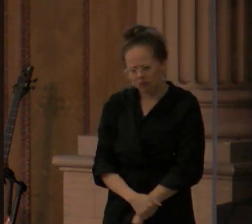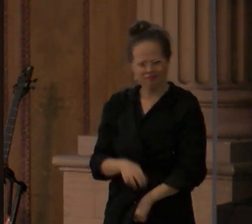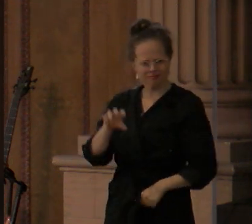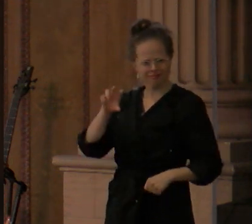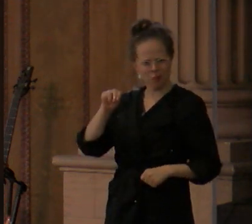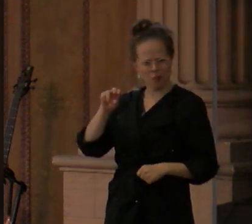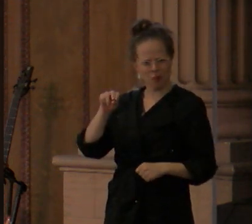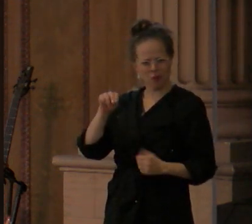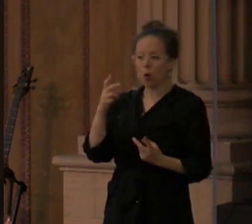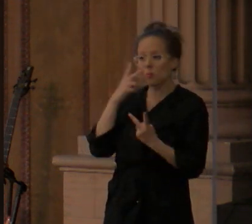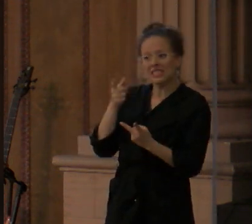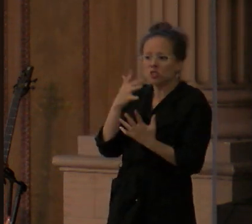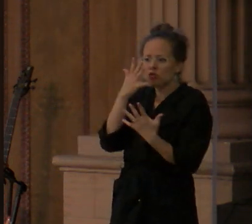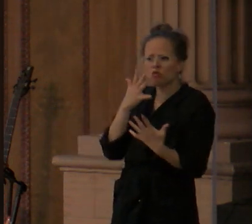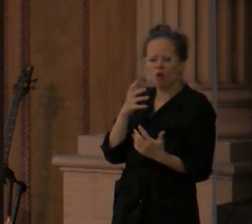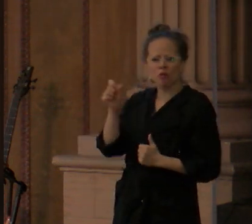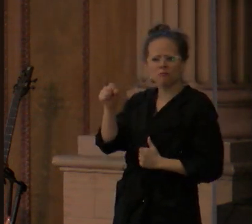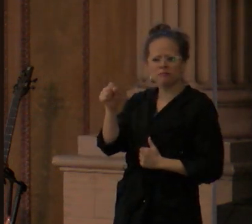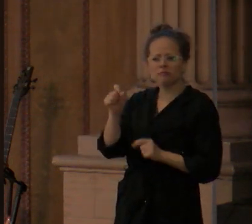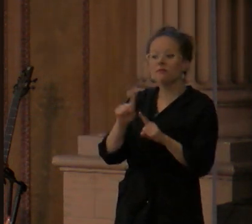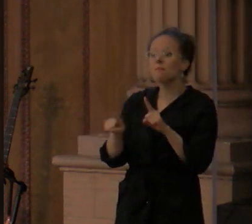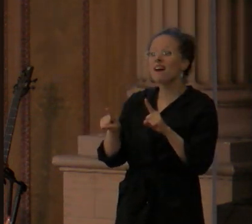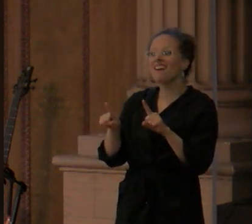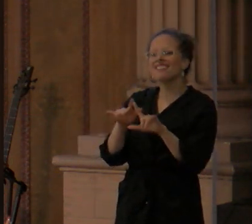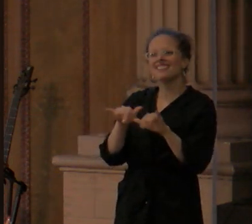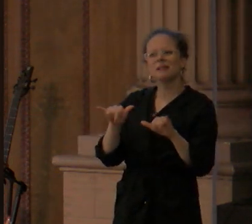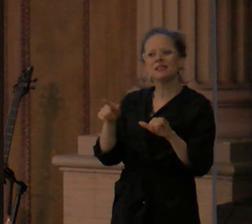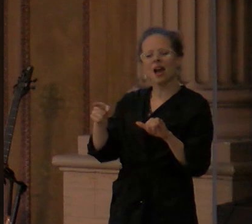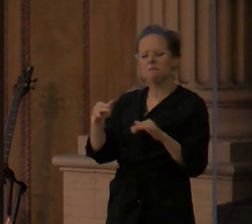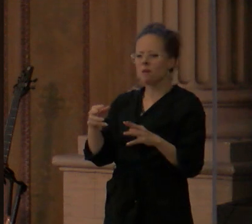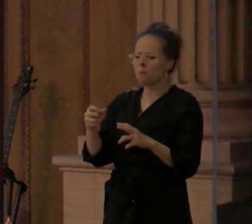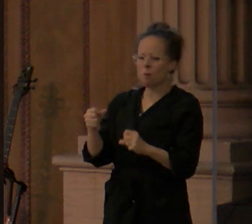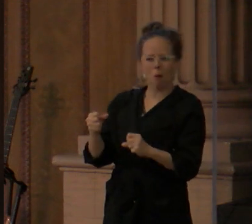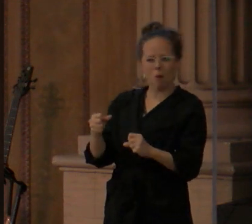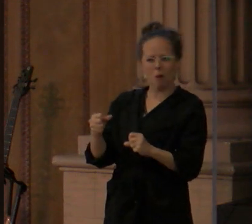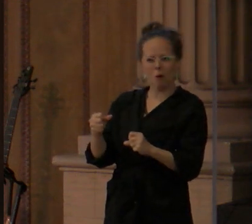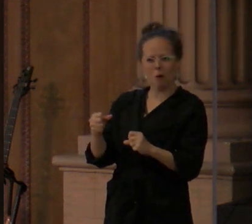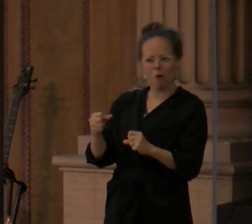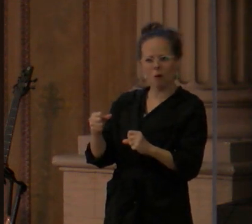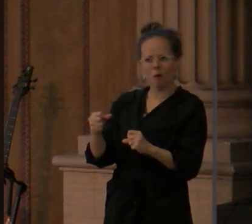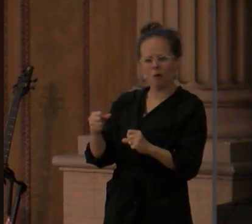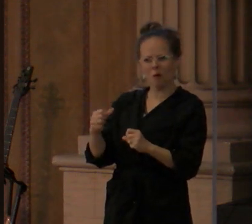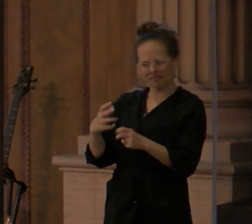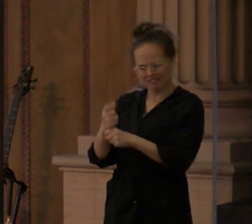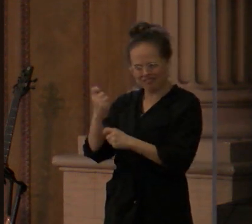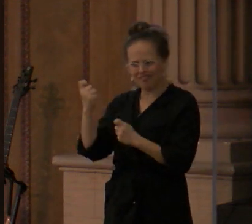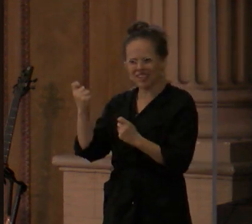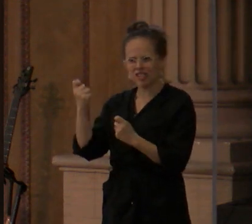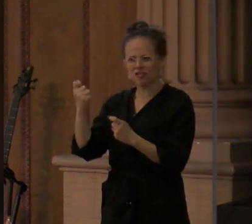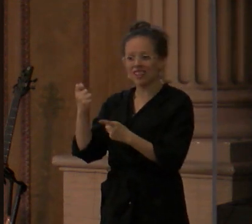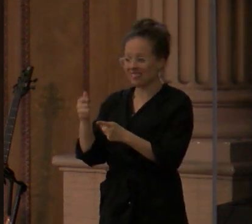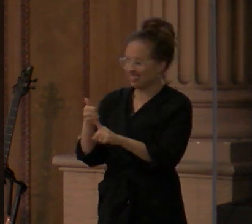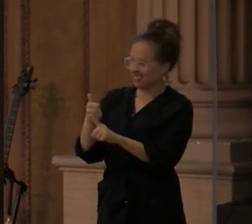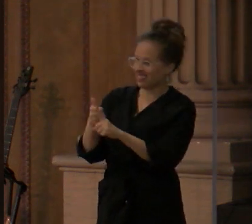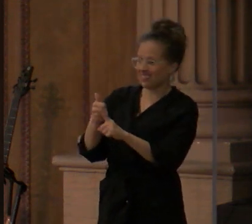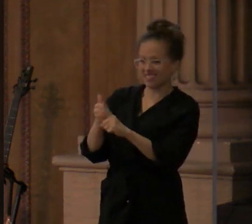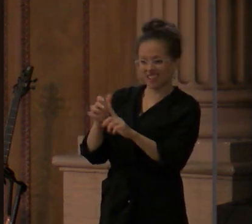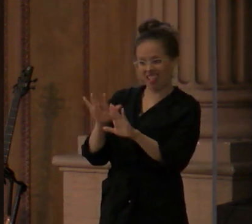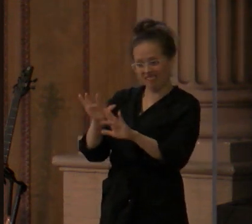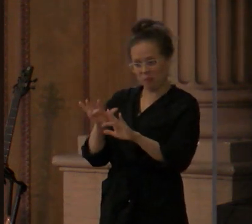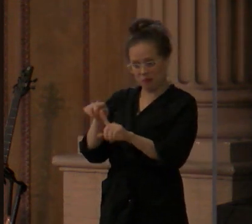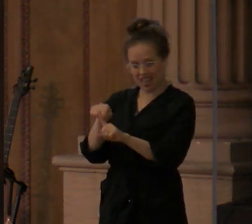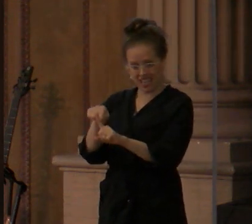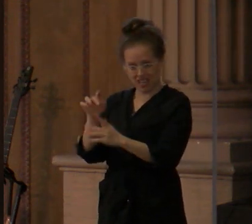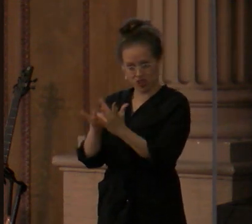but you also see in Jesus a boldness and a courage and a vigor. There's no self-pity in Jesus.